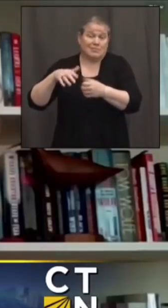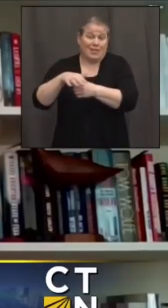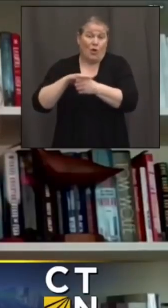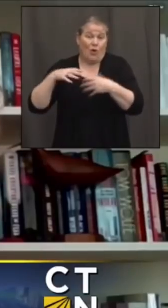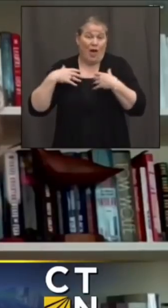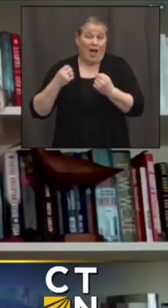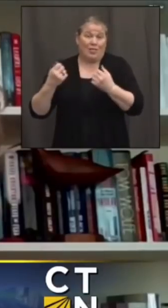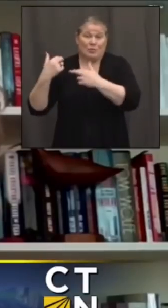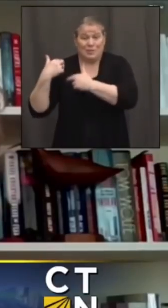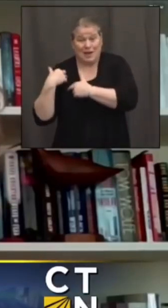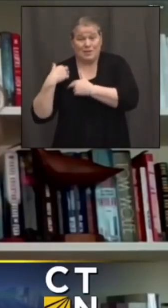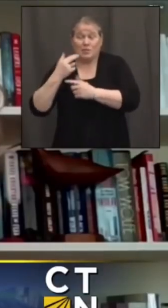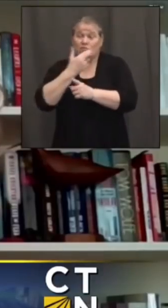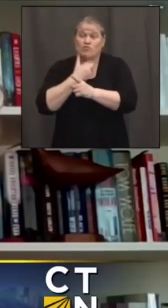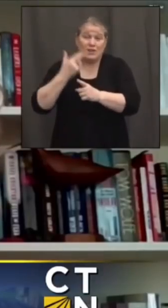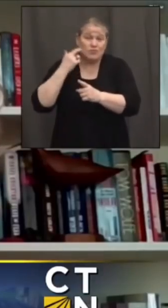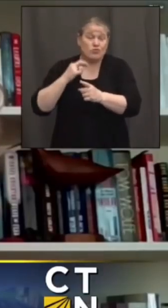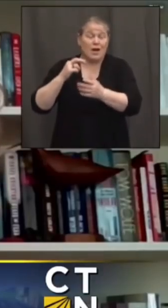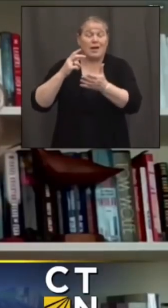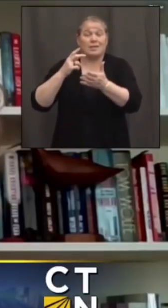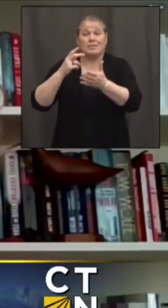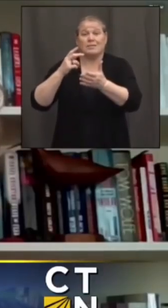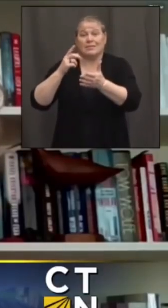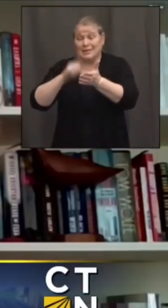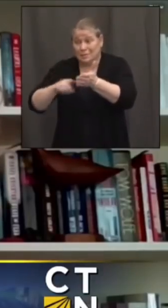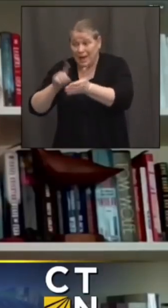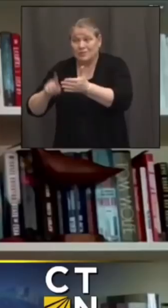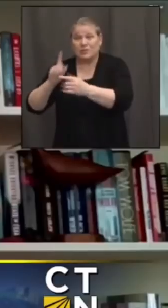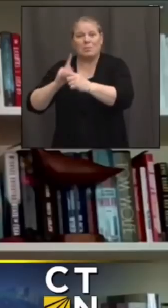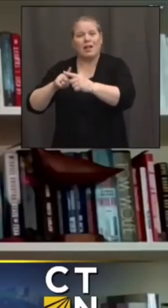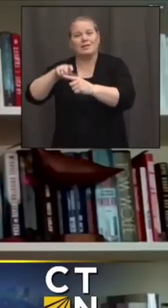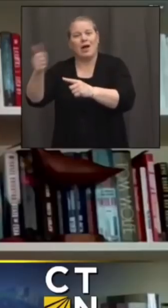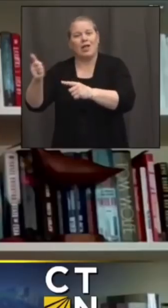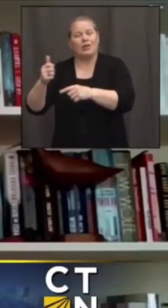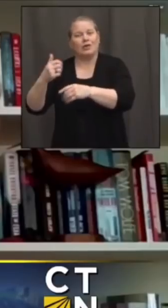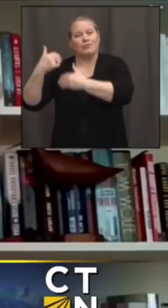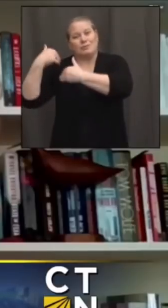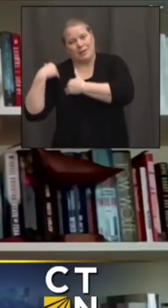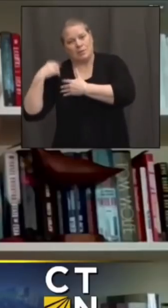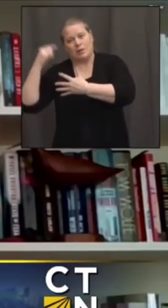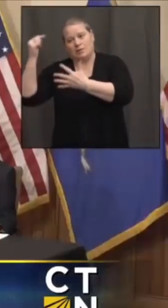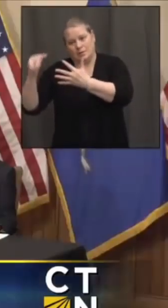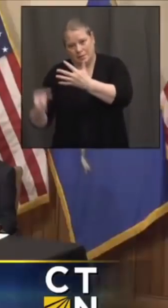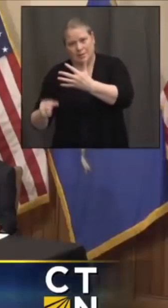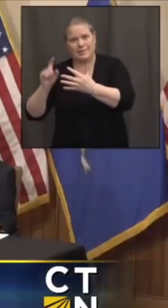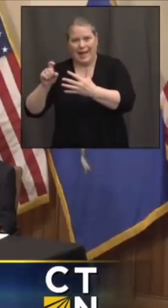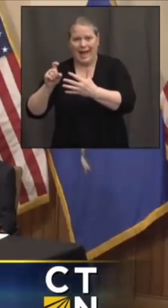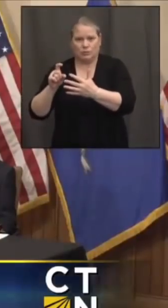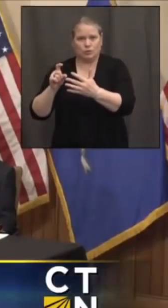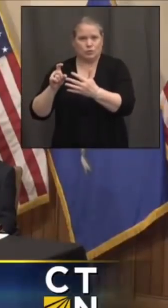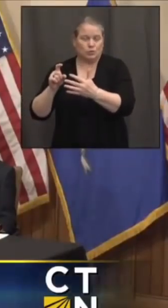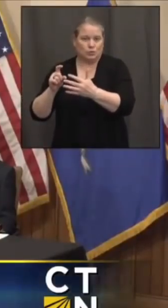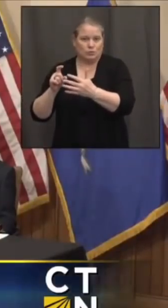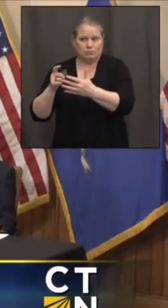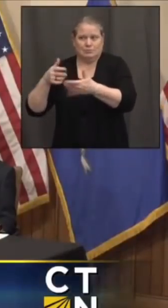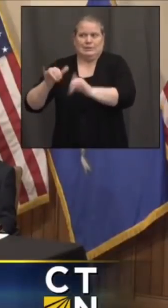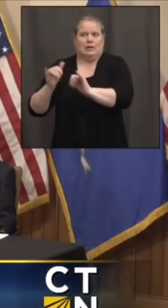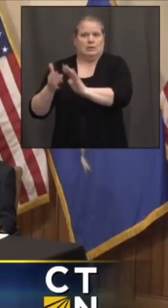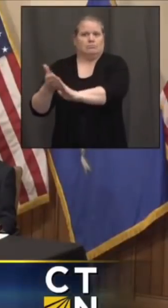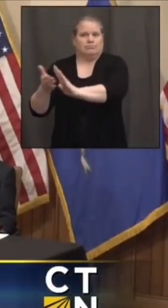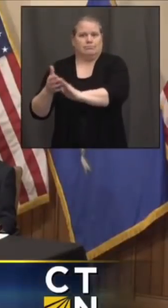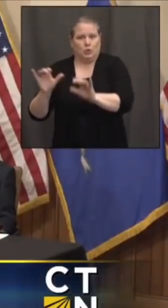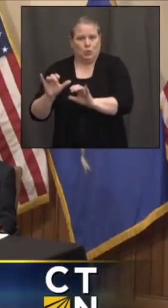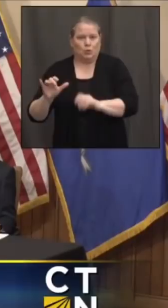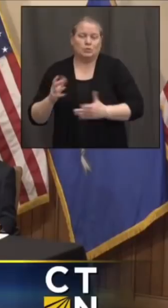and sector rule enforcement and all of those other capacities that they have to keep fulfilling. When you do get the